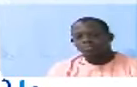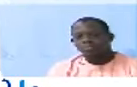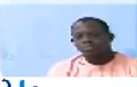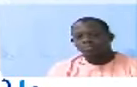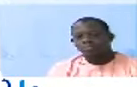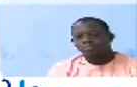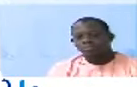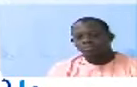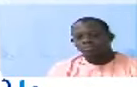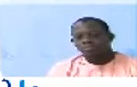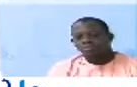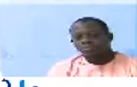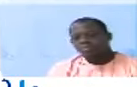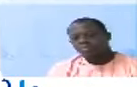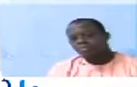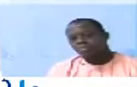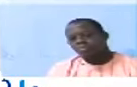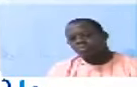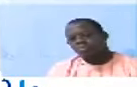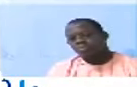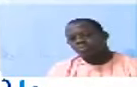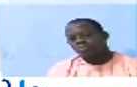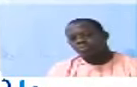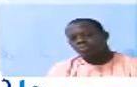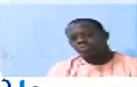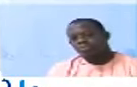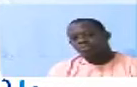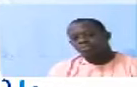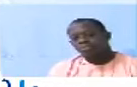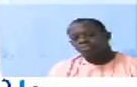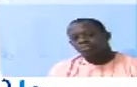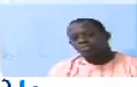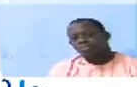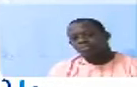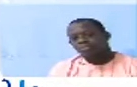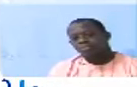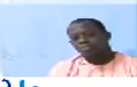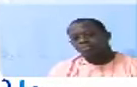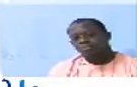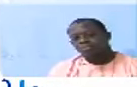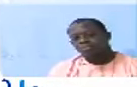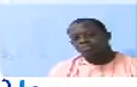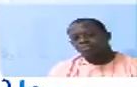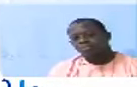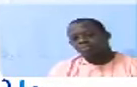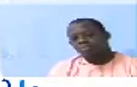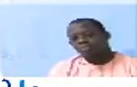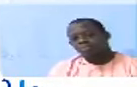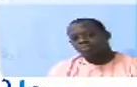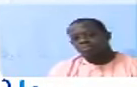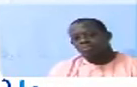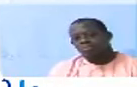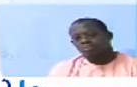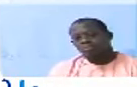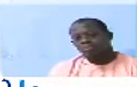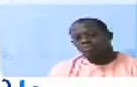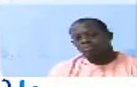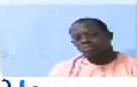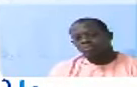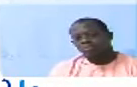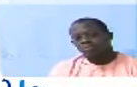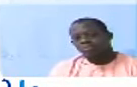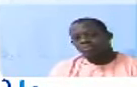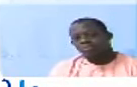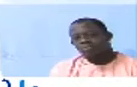ajare tele bapu ay uniform o dumba ay kul men ke tele mira loro fo ajare tele bapu ay na masa kunda la sojar uniform o dumba